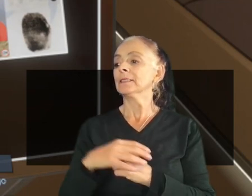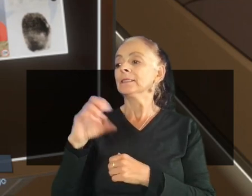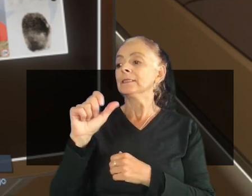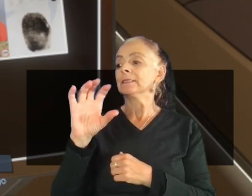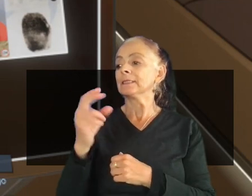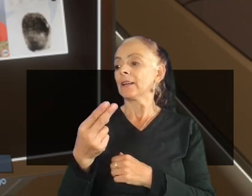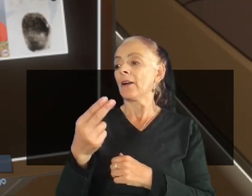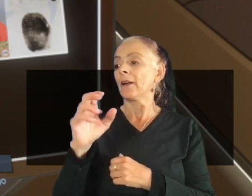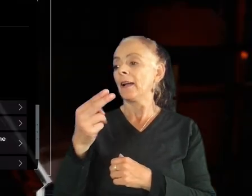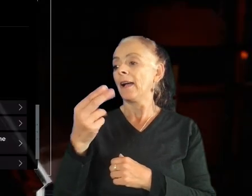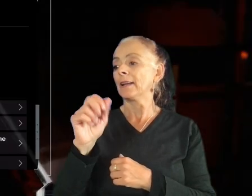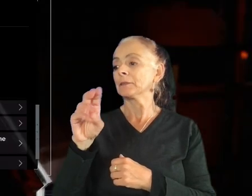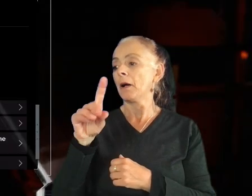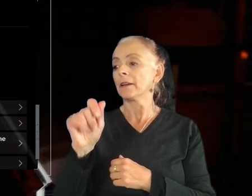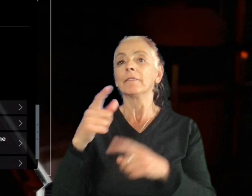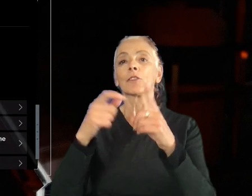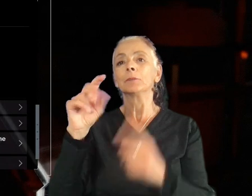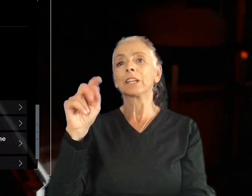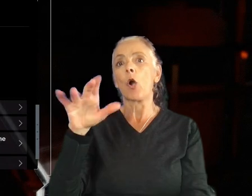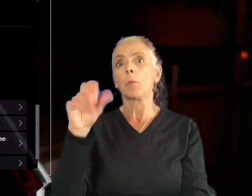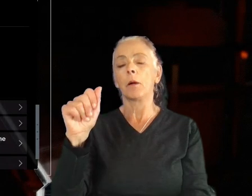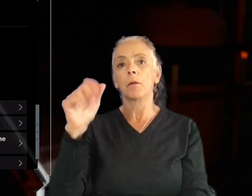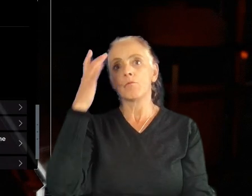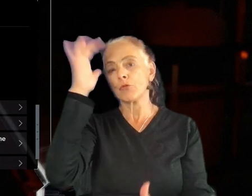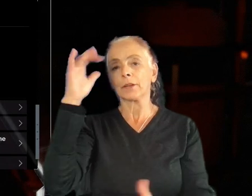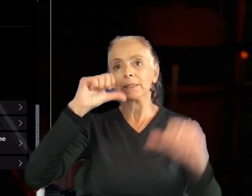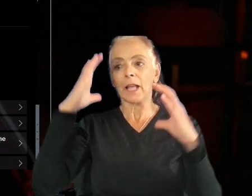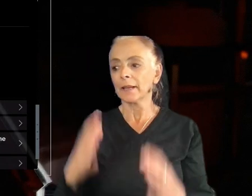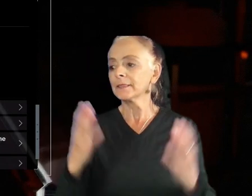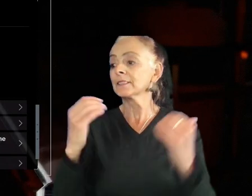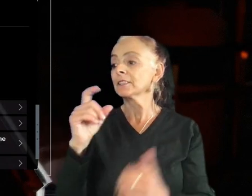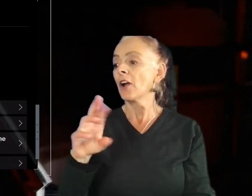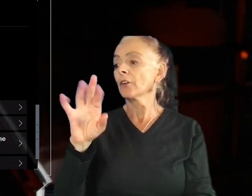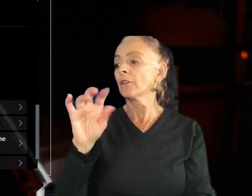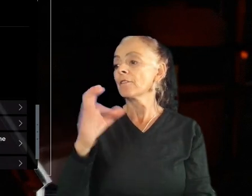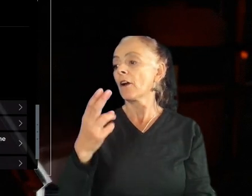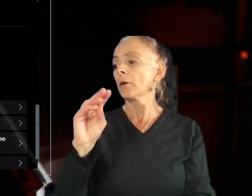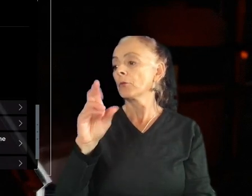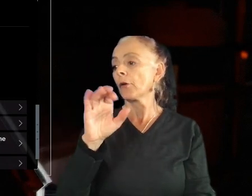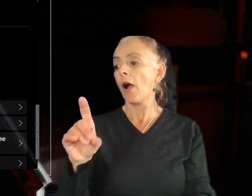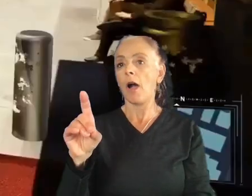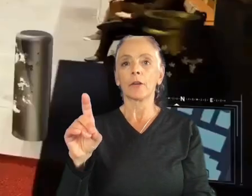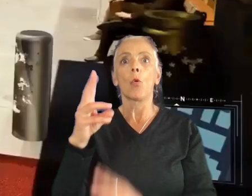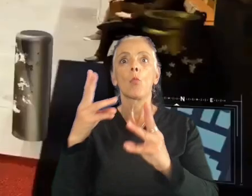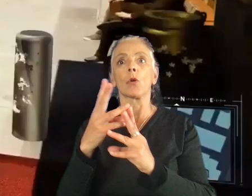who is a brilliant scientist. Dr. Farah Murad is a world-renowned